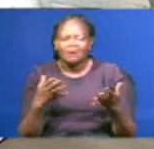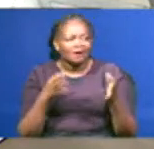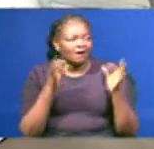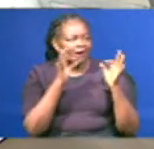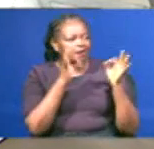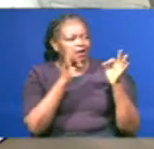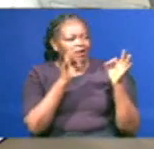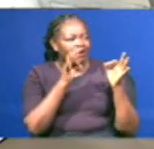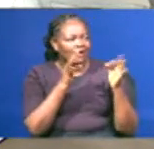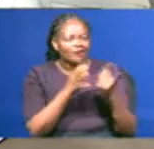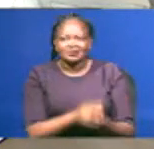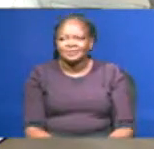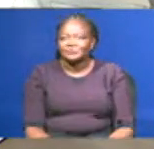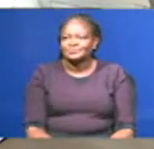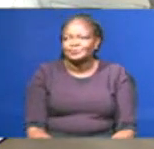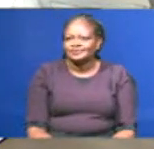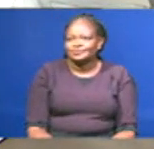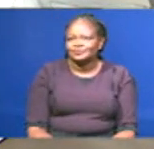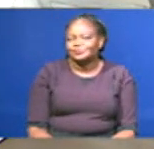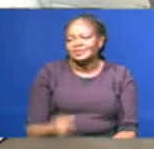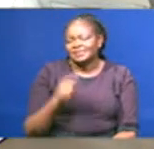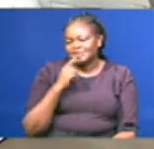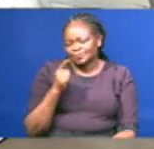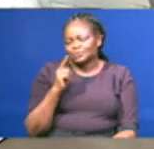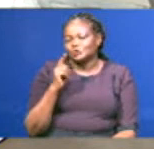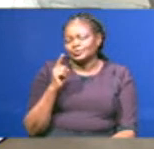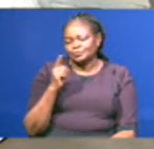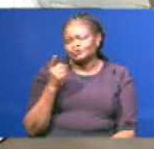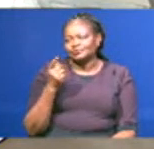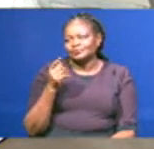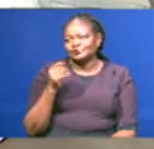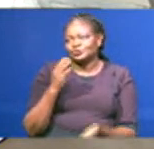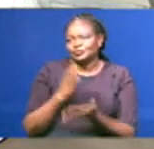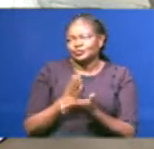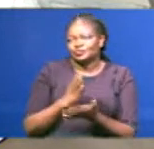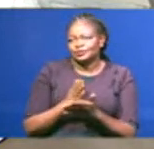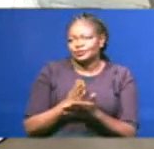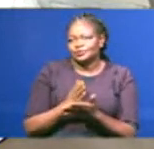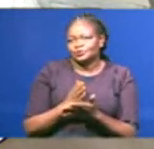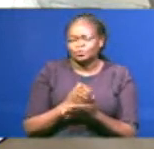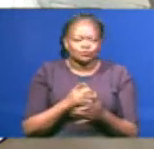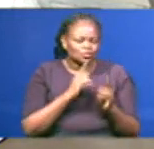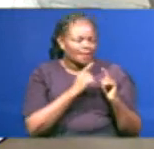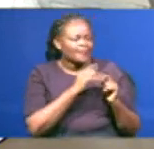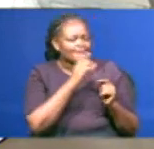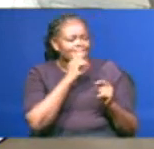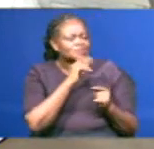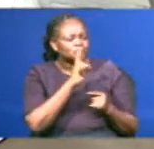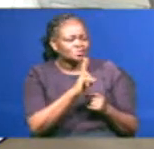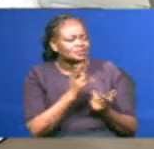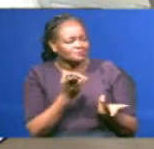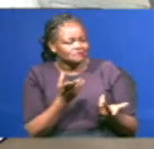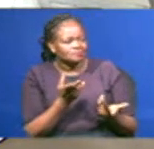tell you why I've asked. Still healing. I'll tell you why I've asked. Who would? You know Manchester, he's talking about Manchester United. Yeah,